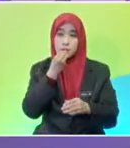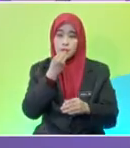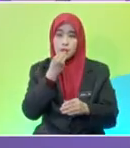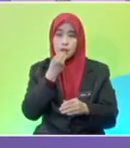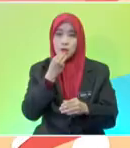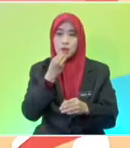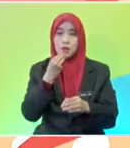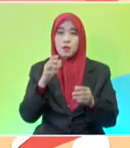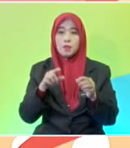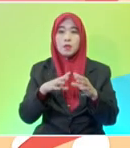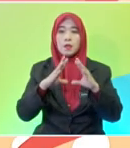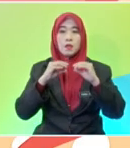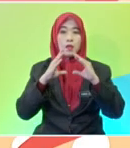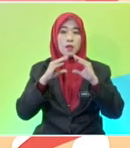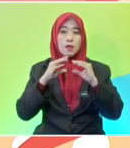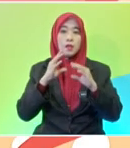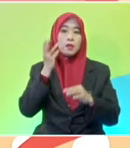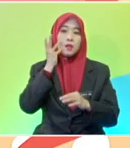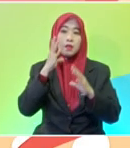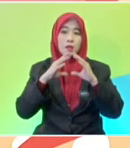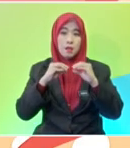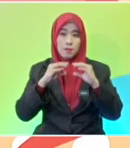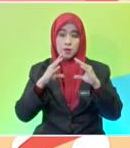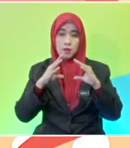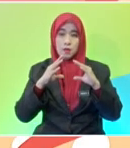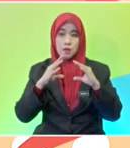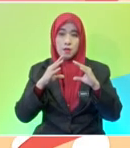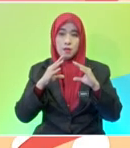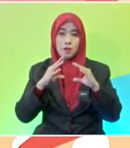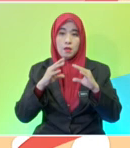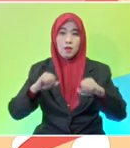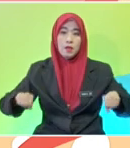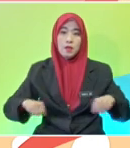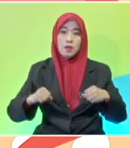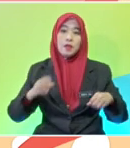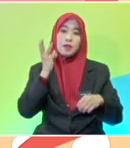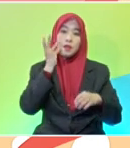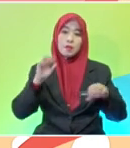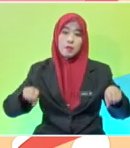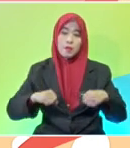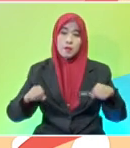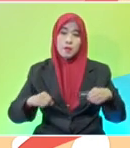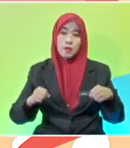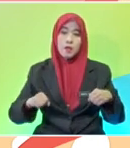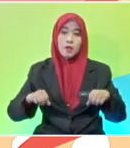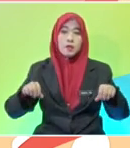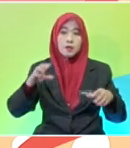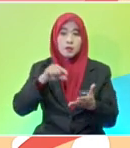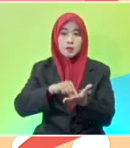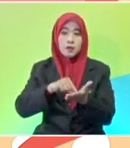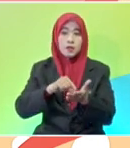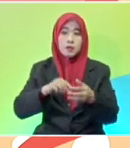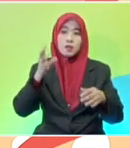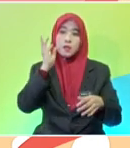as nasi lemak. Oh, my favorite. Yes. Okay, fried rice. Okay, chicken rice. We also have a